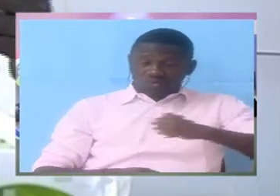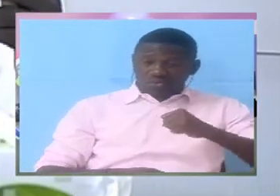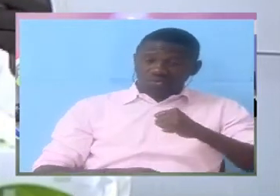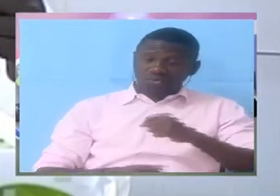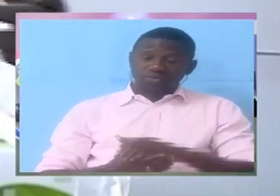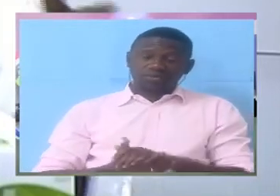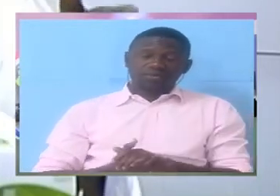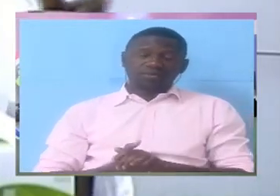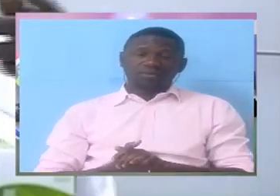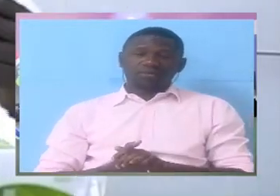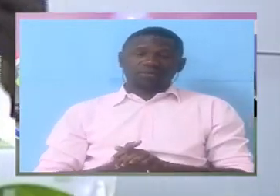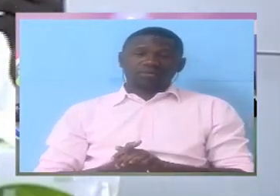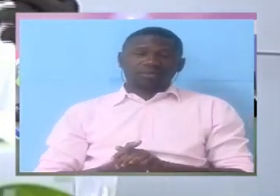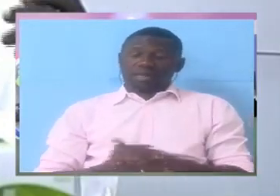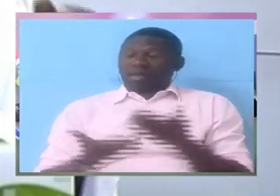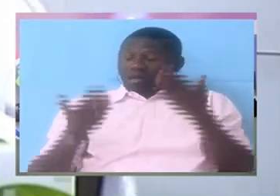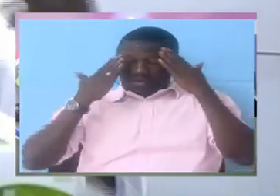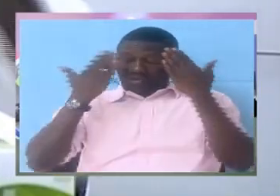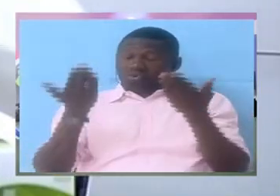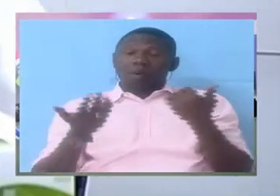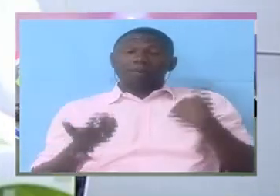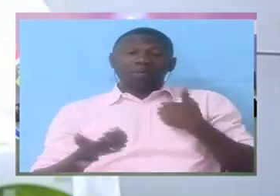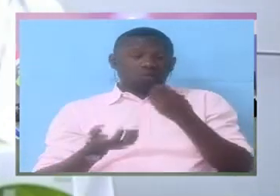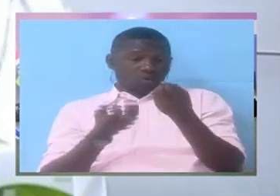back way.